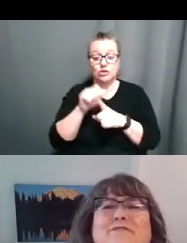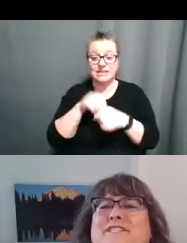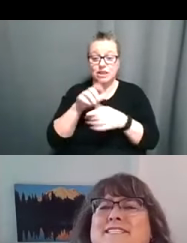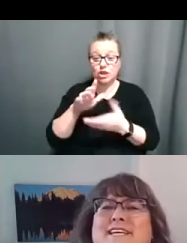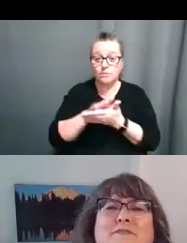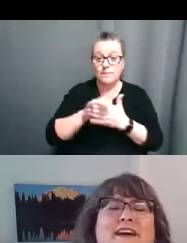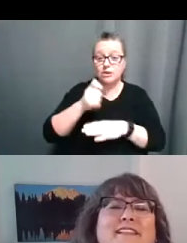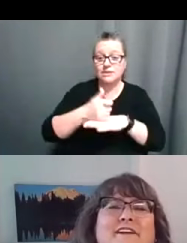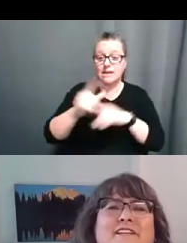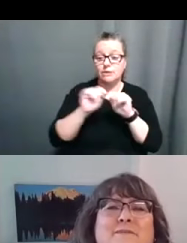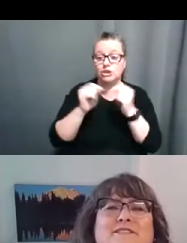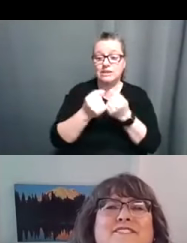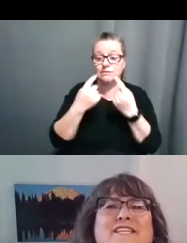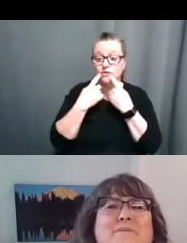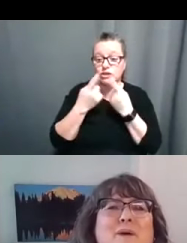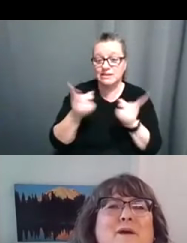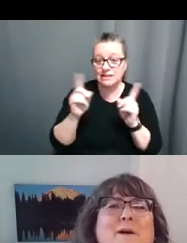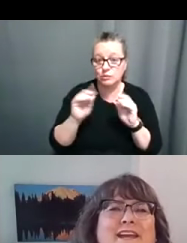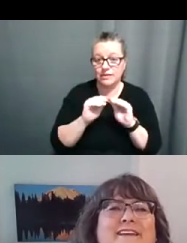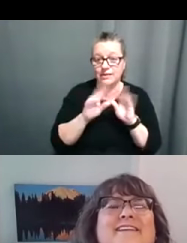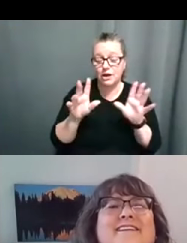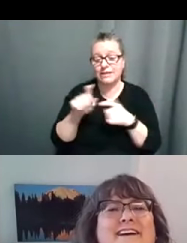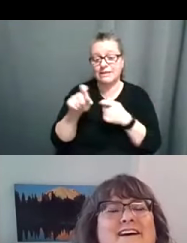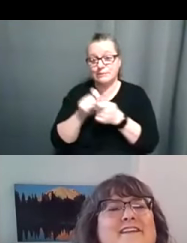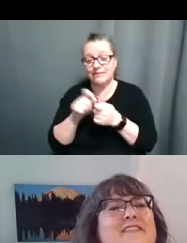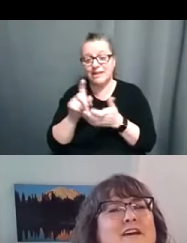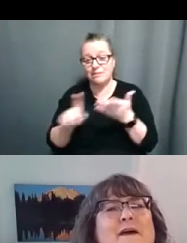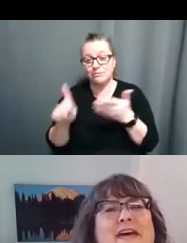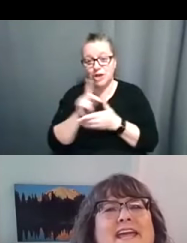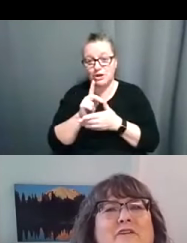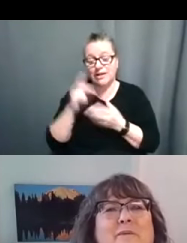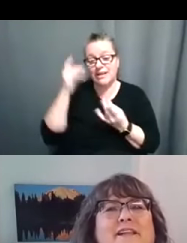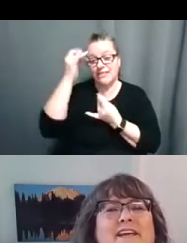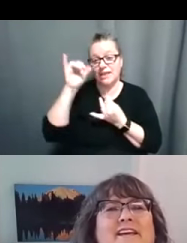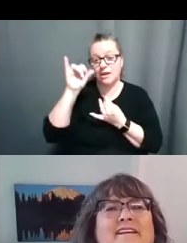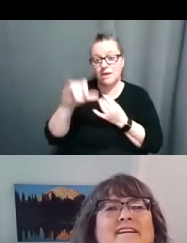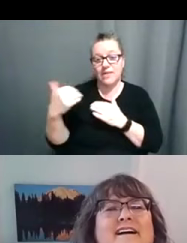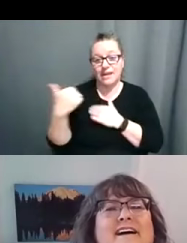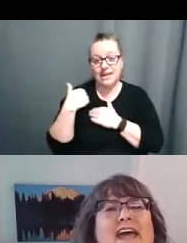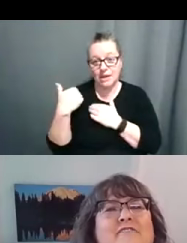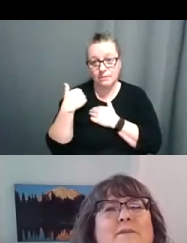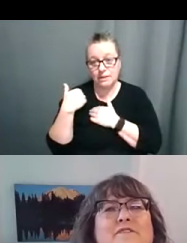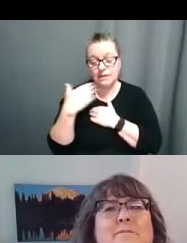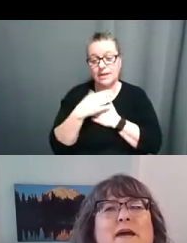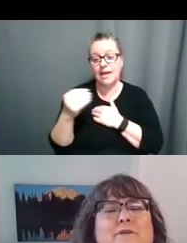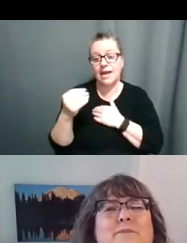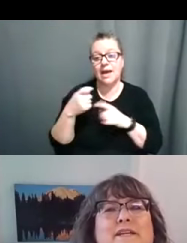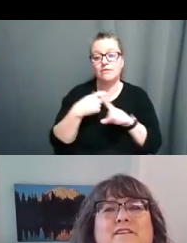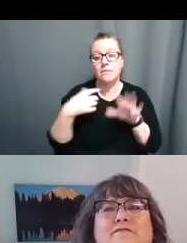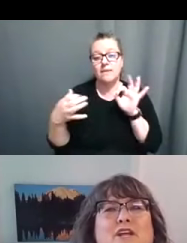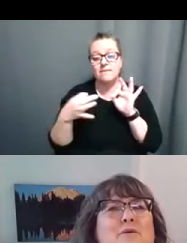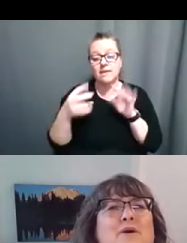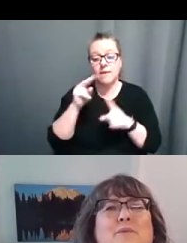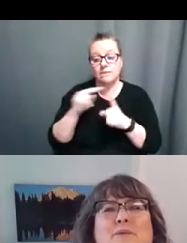teams up for success with that clarity, specificity, and priority. Think about that accountability, and from the feedback